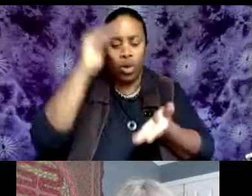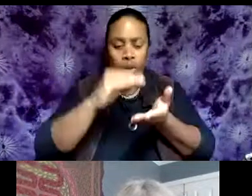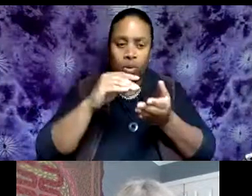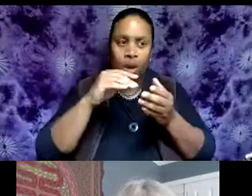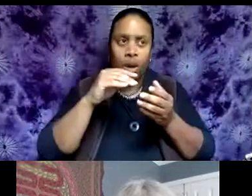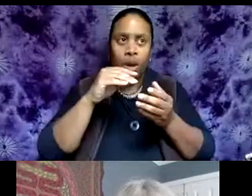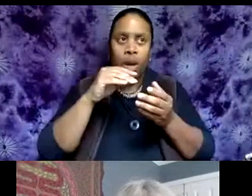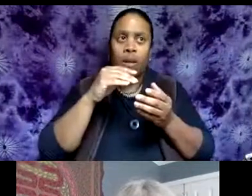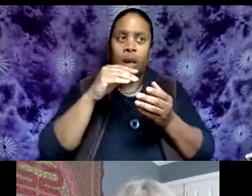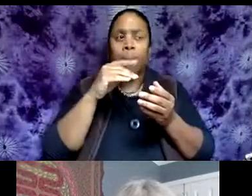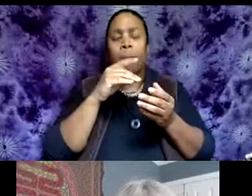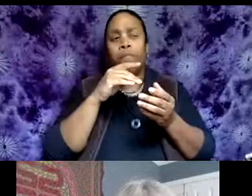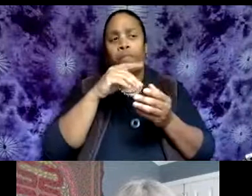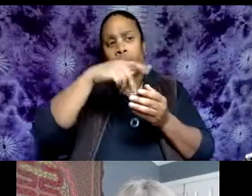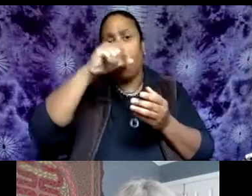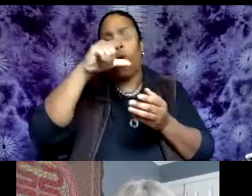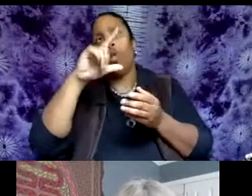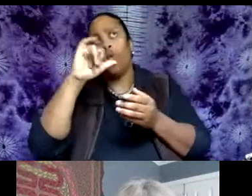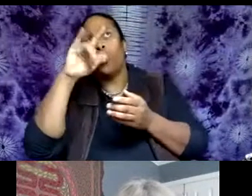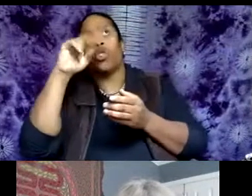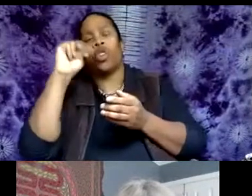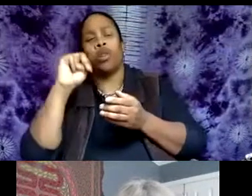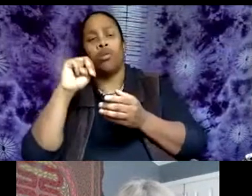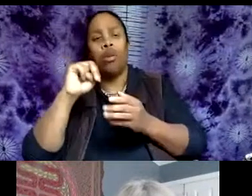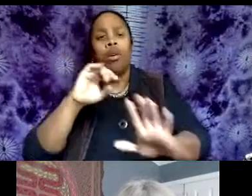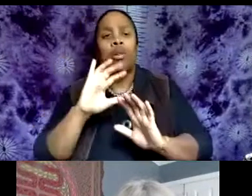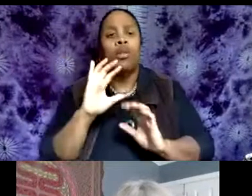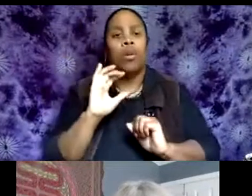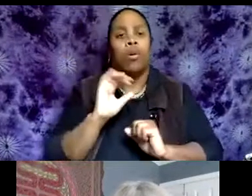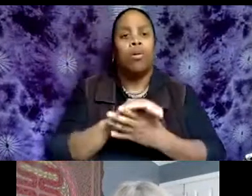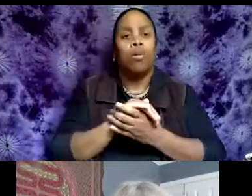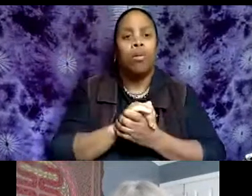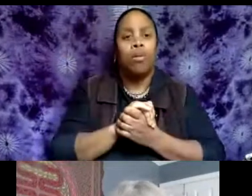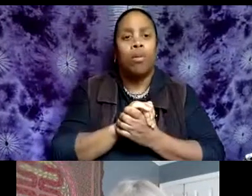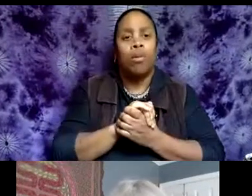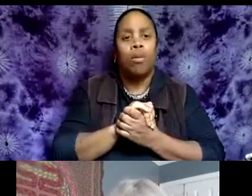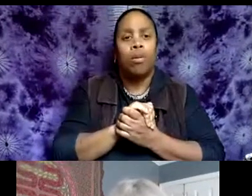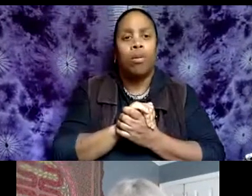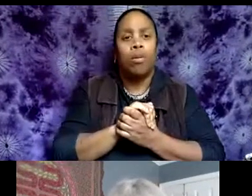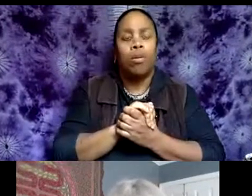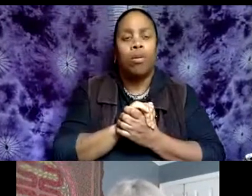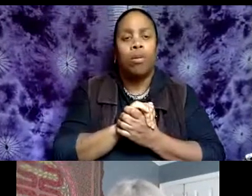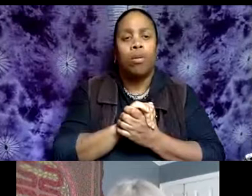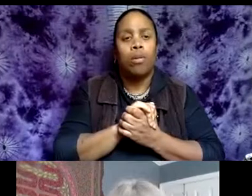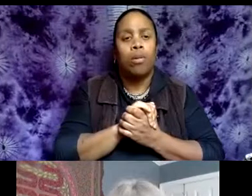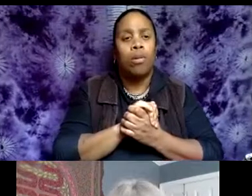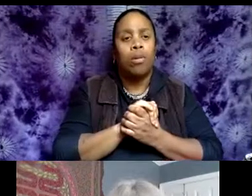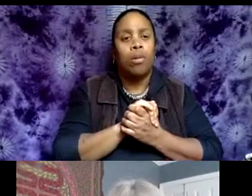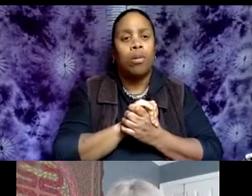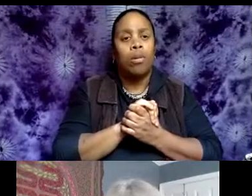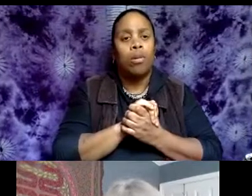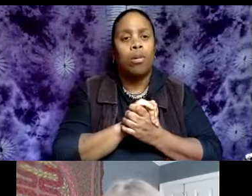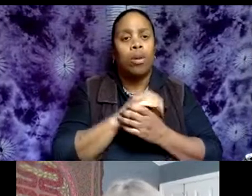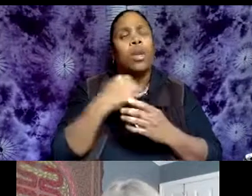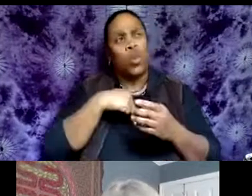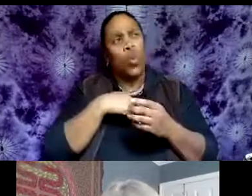have, I can custom make bracelets for dealing with toxic energies, for example. So that we generate